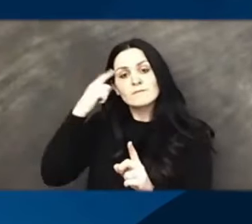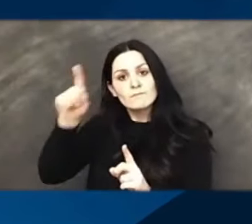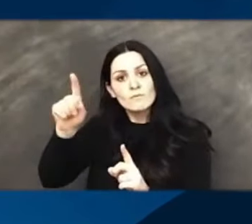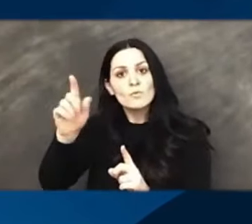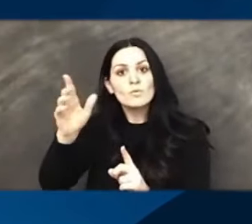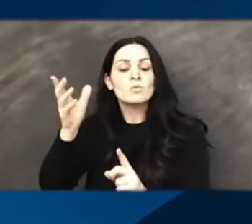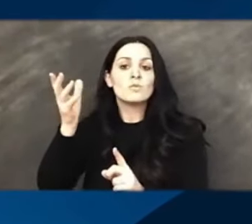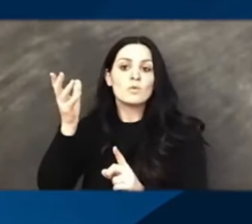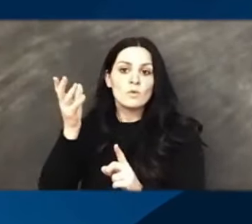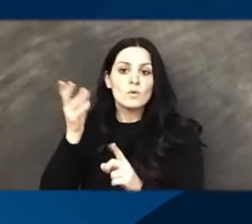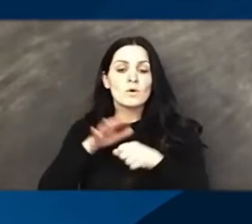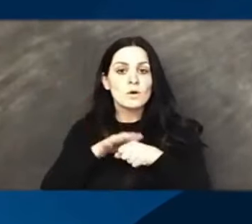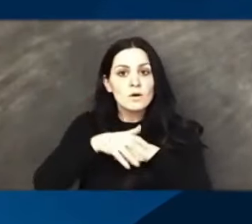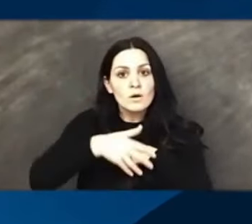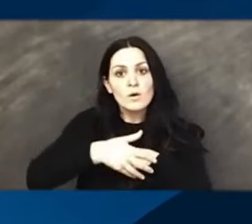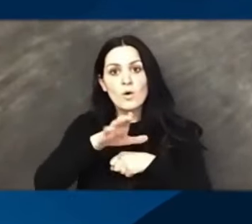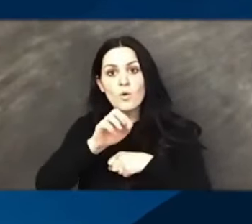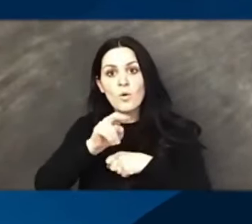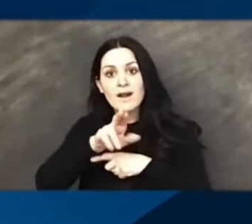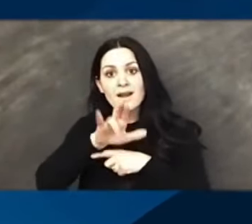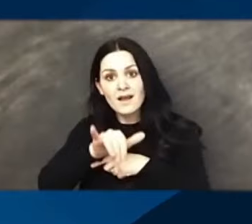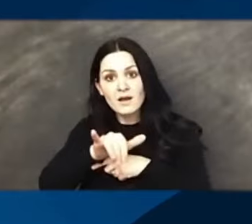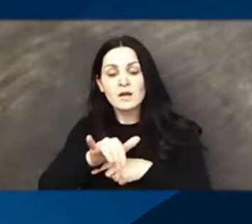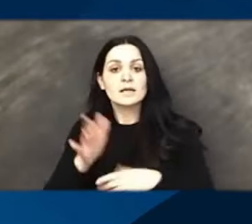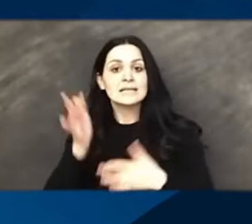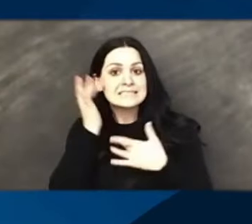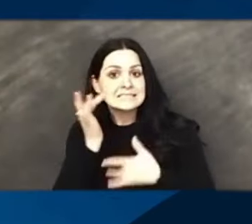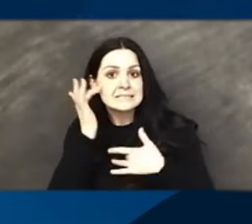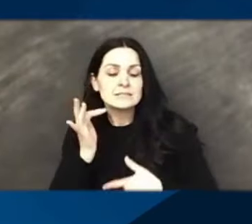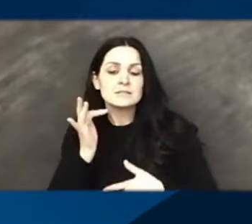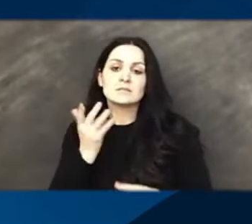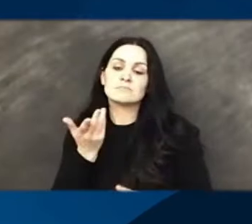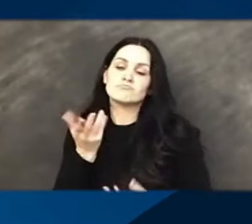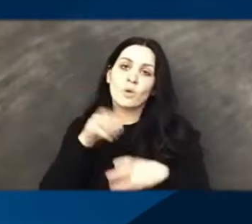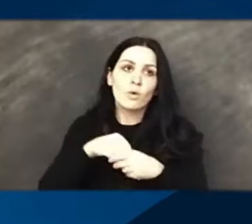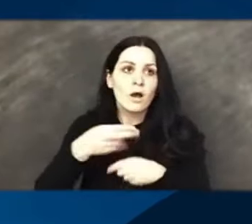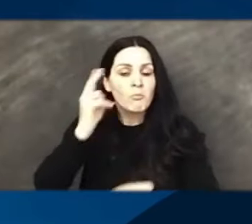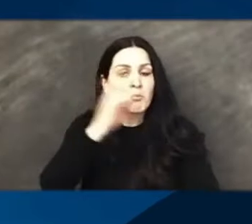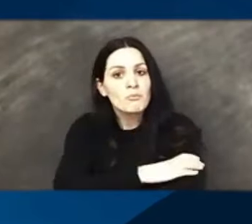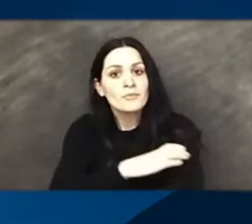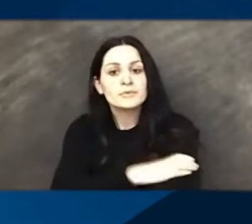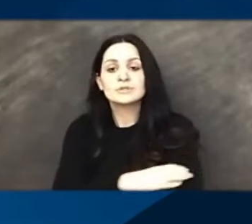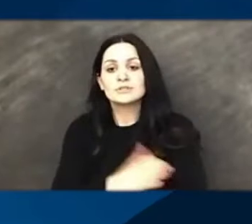coronary disease, including high blood pressure, diabetes,